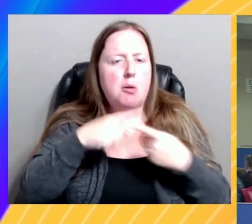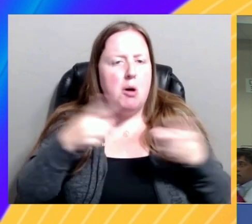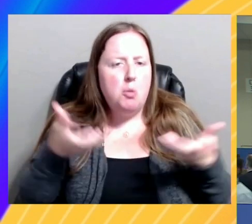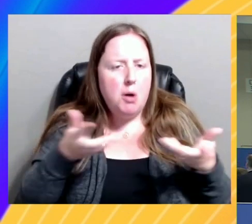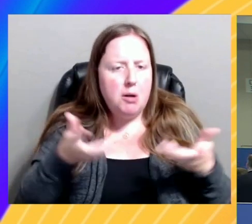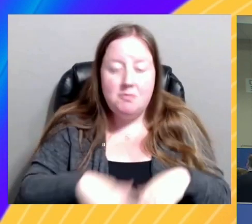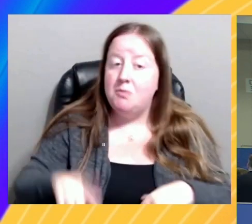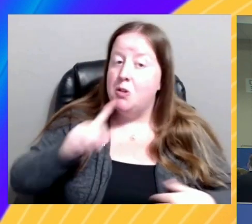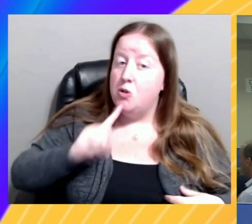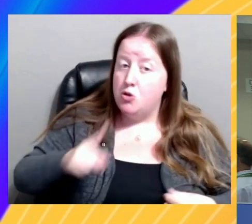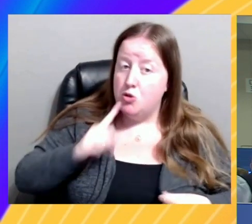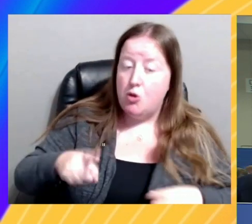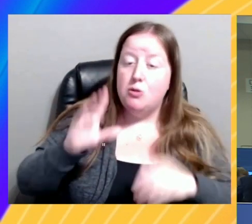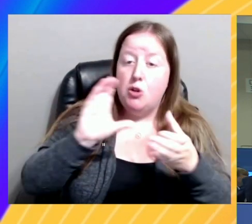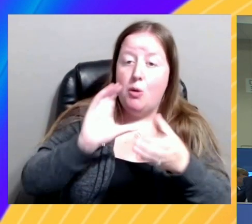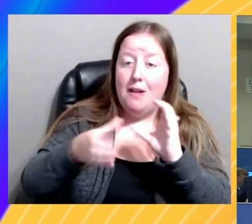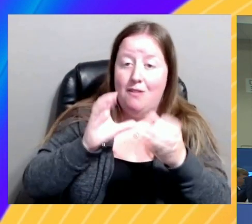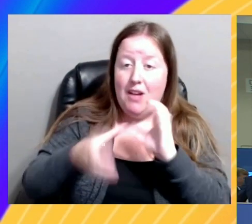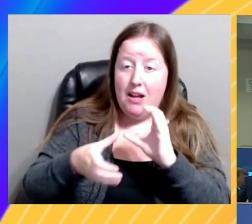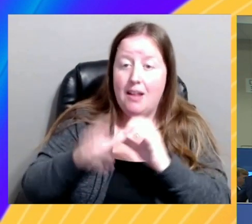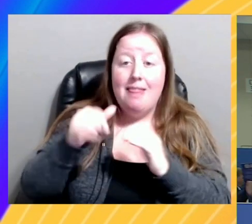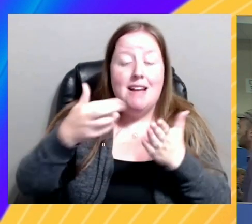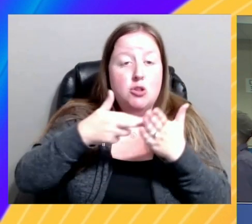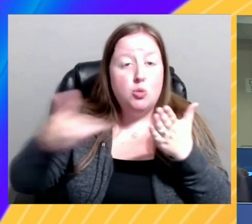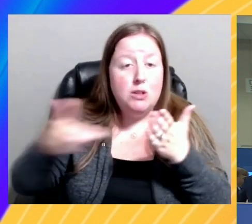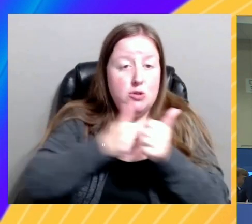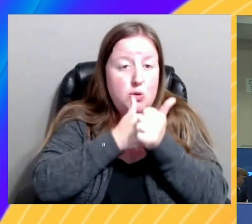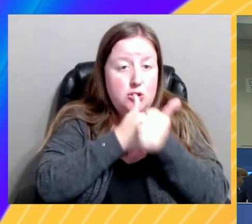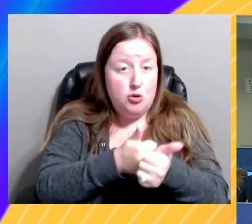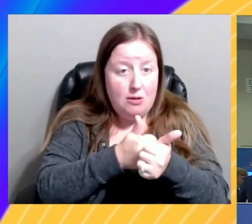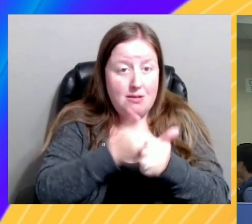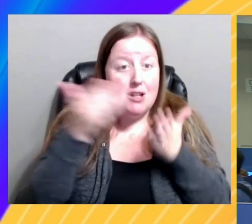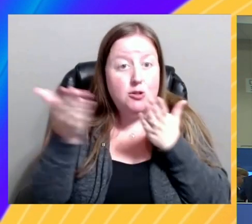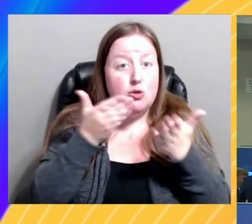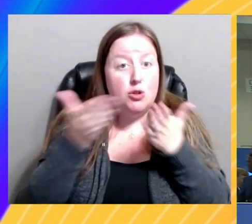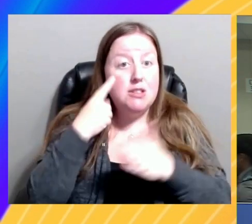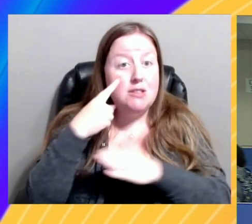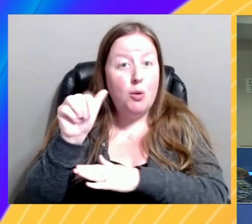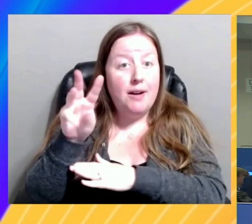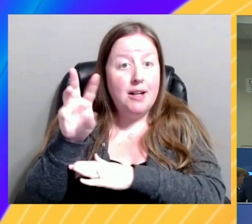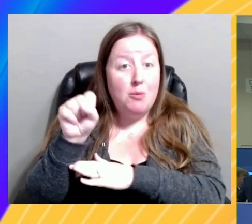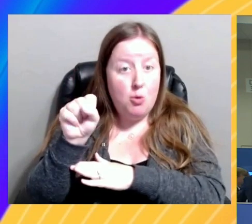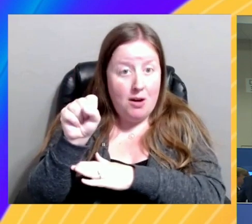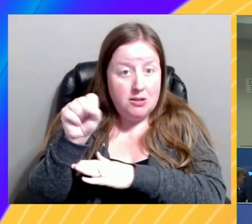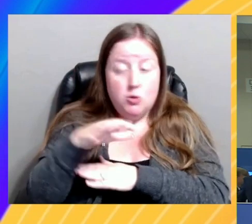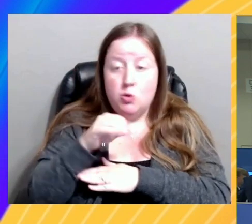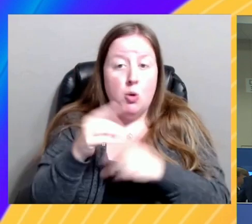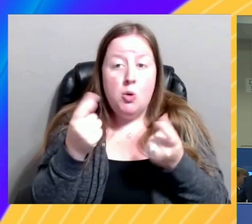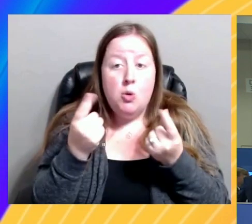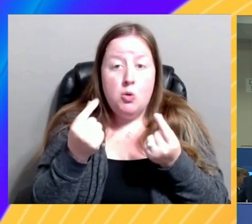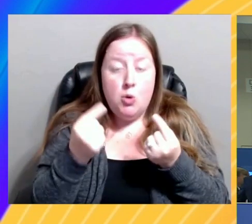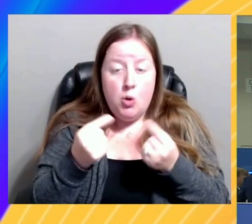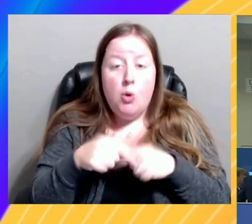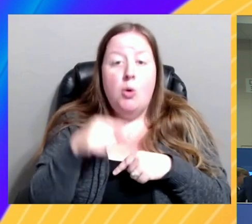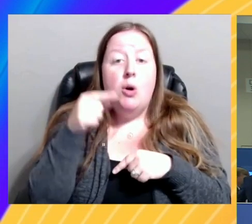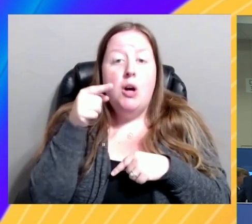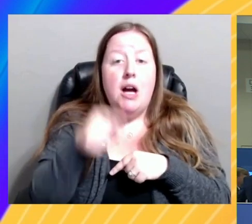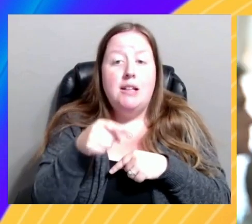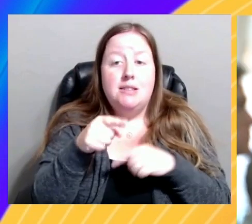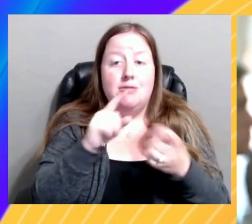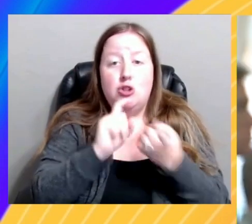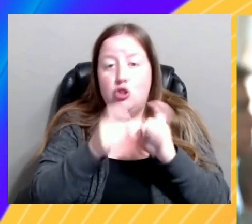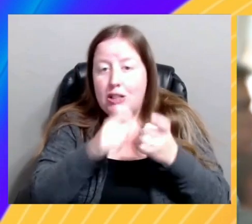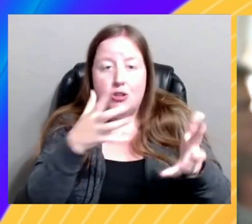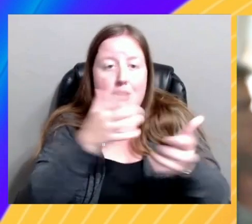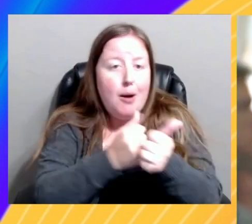AWS Config is our resource tracking service here at AWS, and so what it does is as you make changes or updates to your resources,